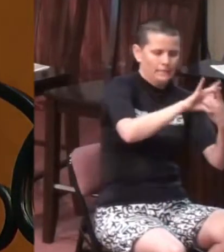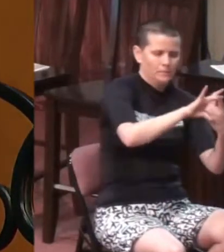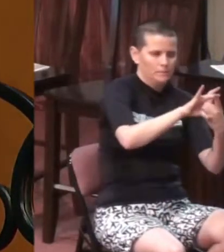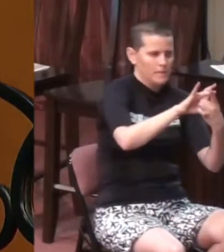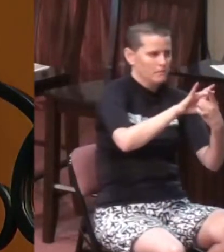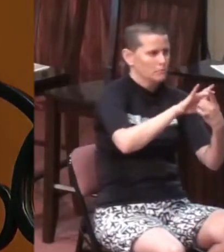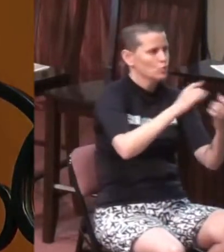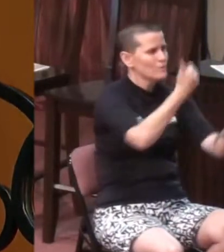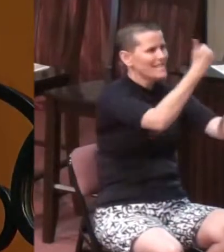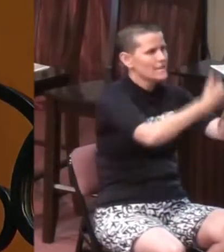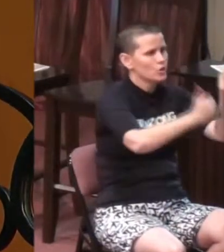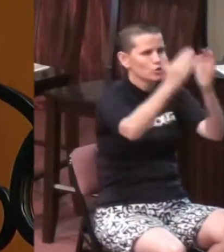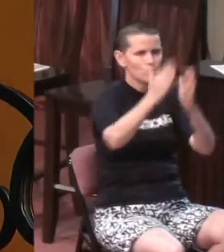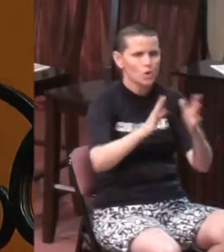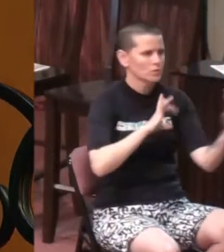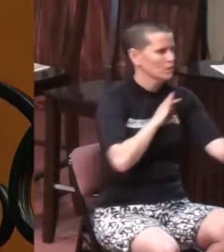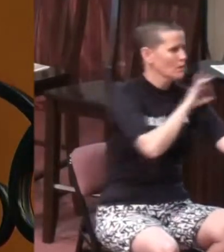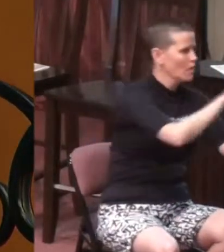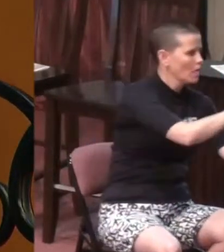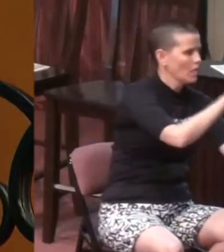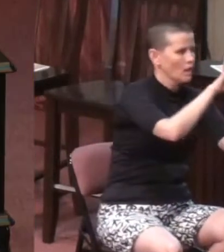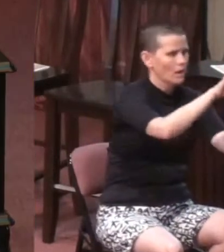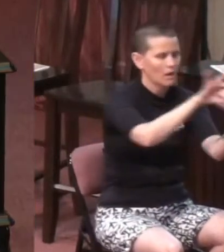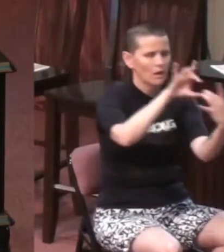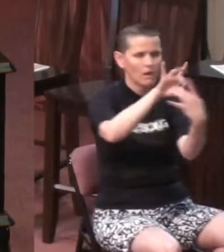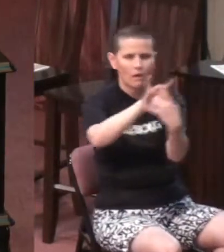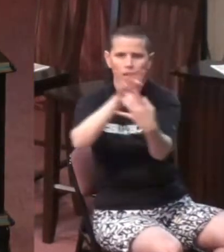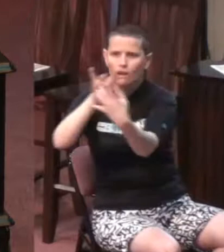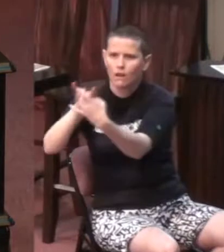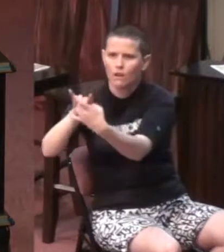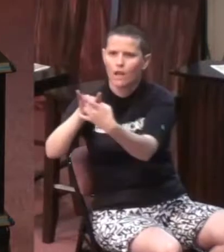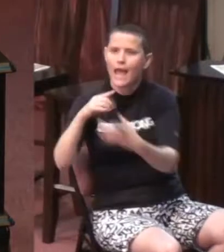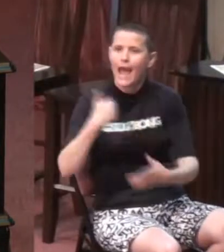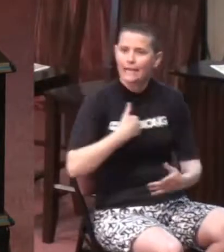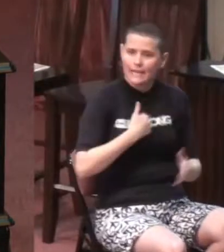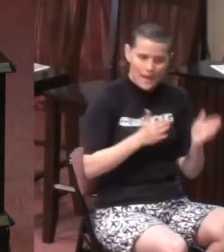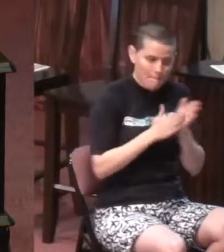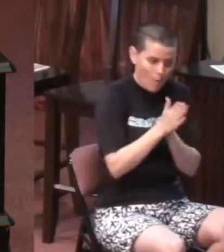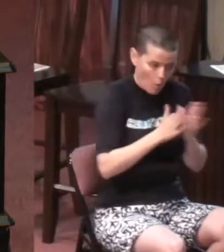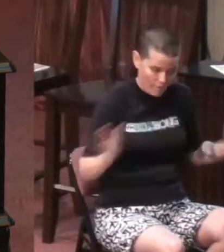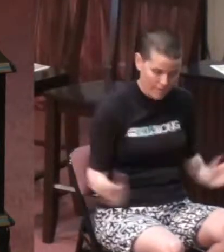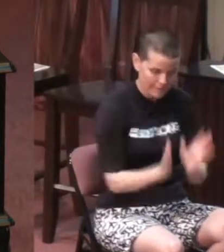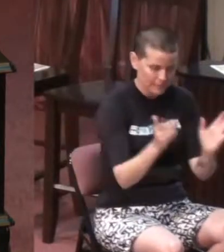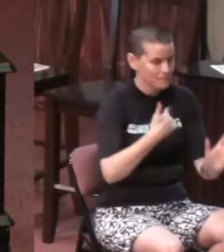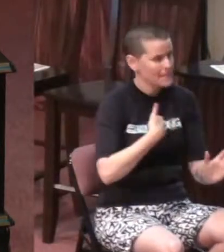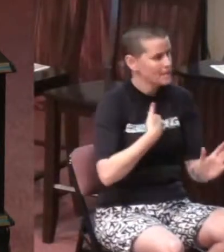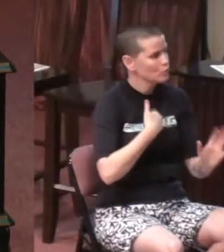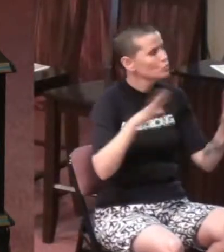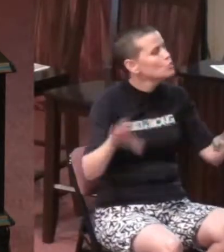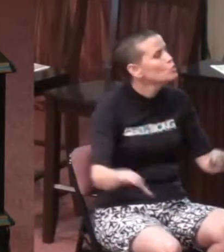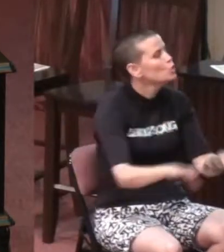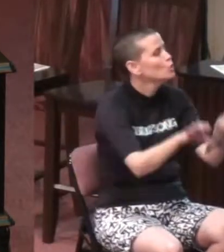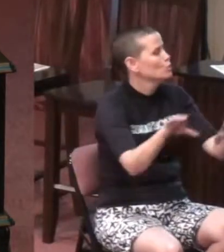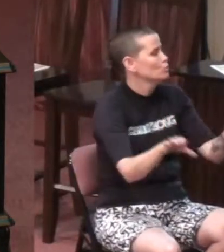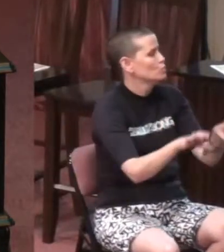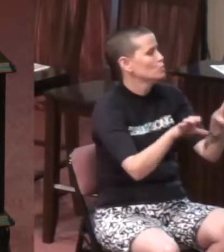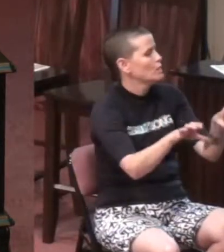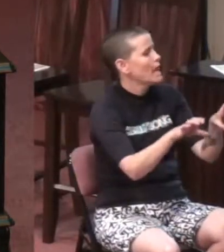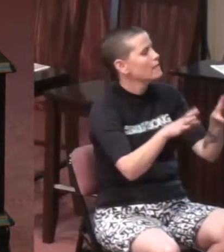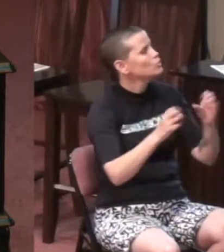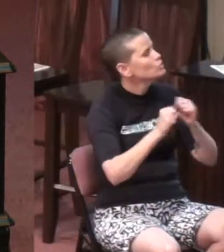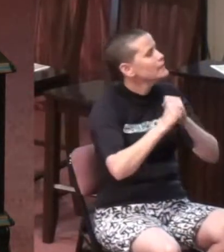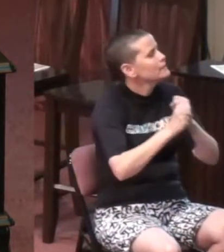heart to yours and yours to mine, and it motivates me to do things, to create anew and to expand. That love is